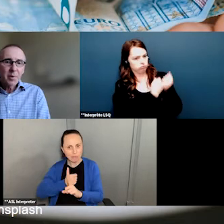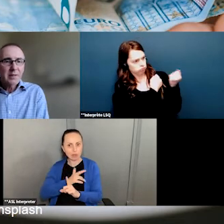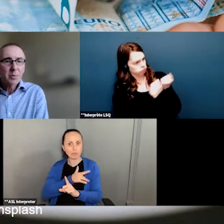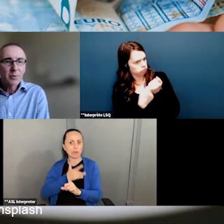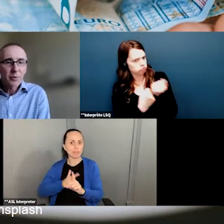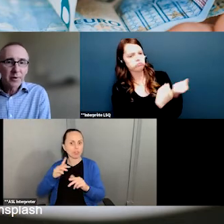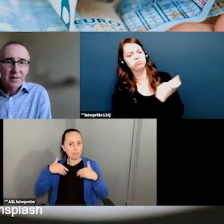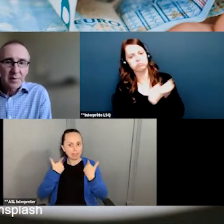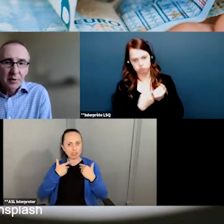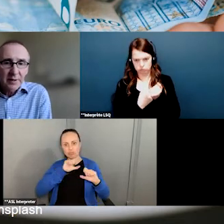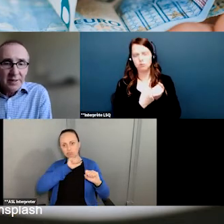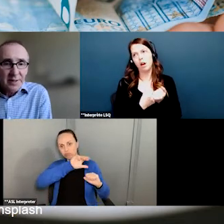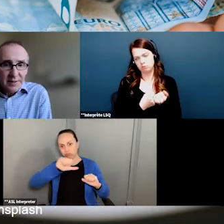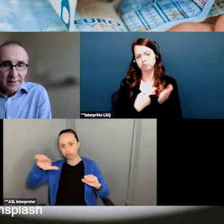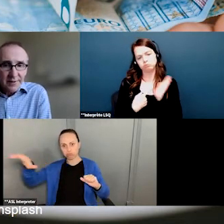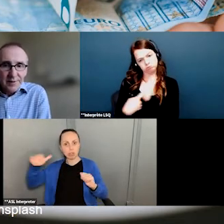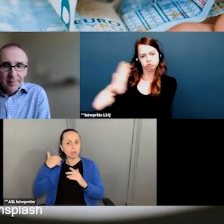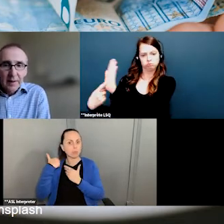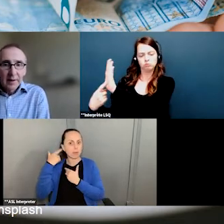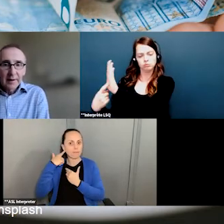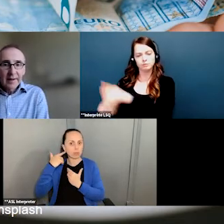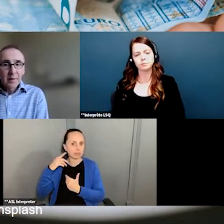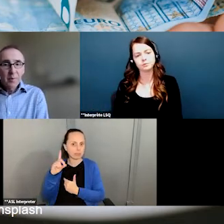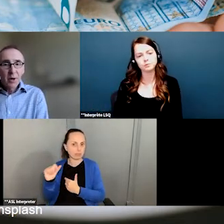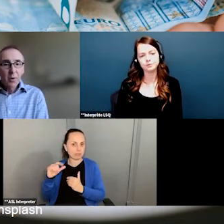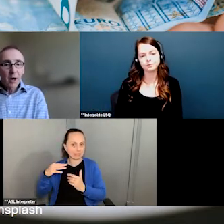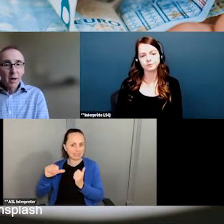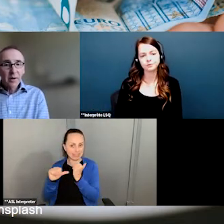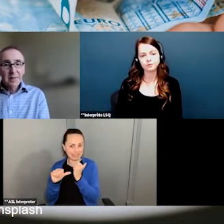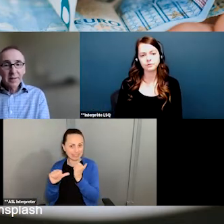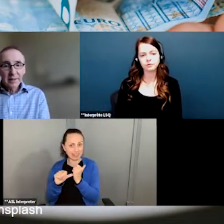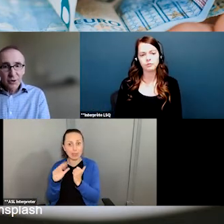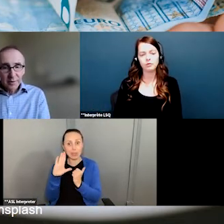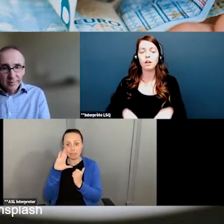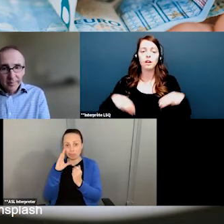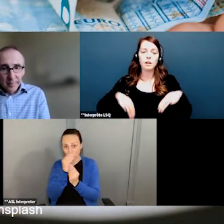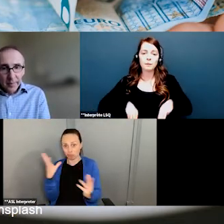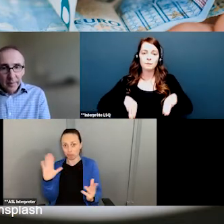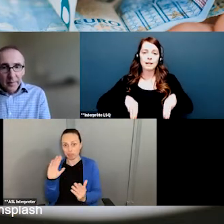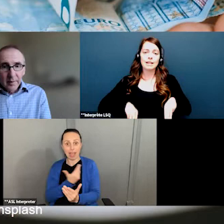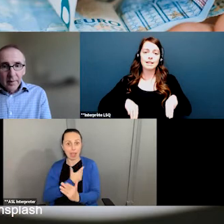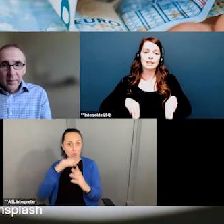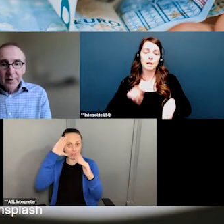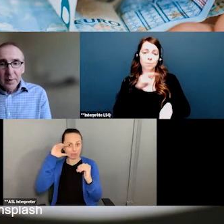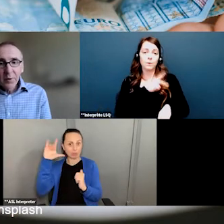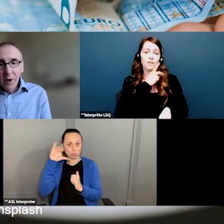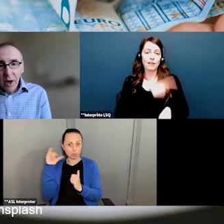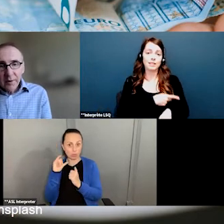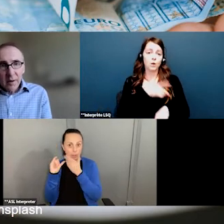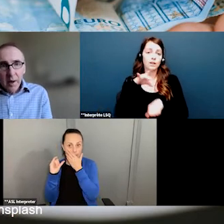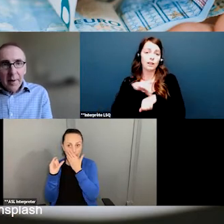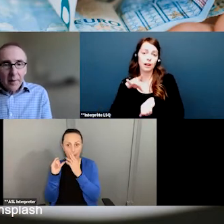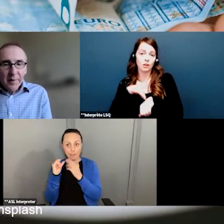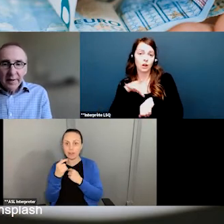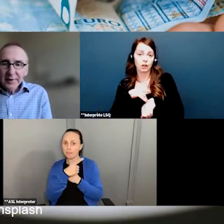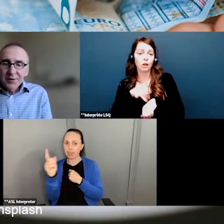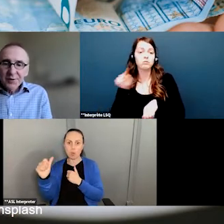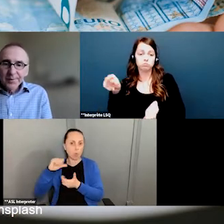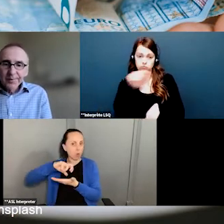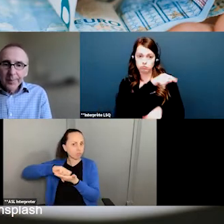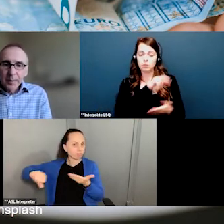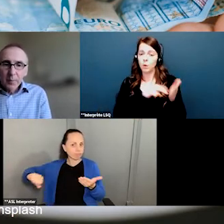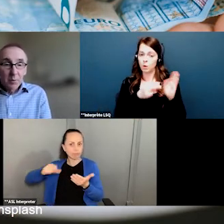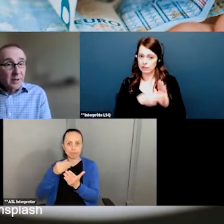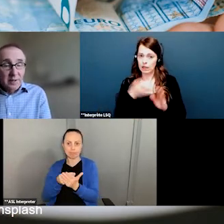minister responsible for disability assistance, letting them know our expectation that they will not claw back